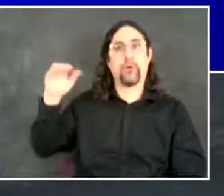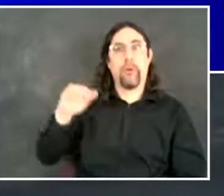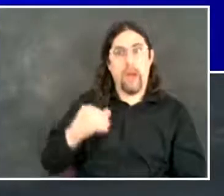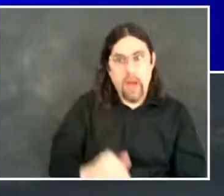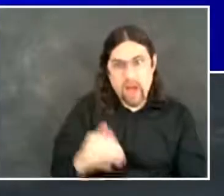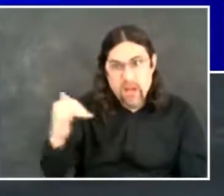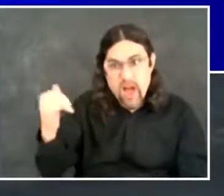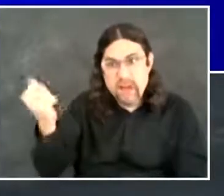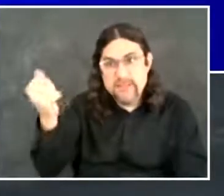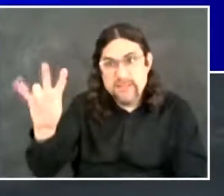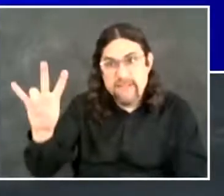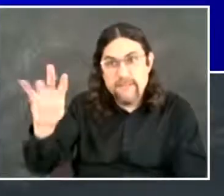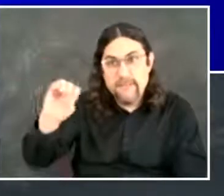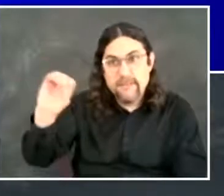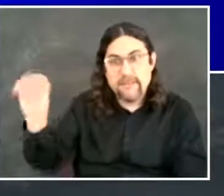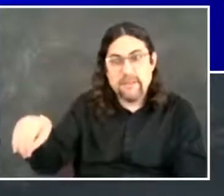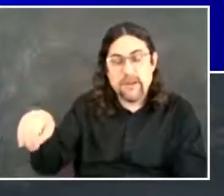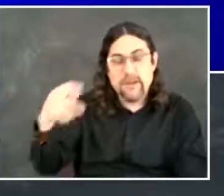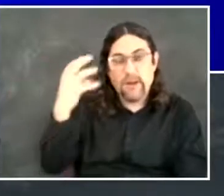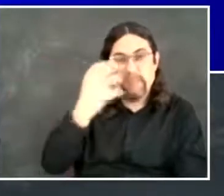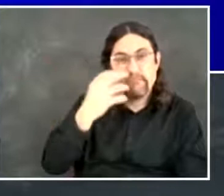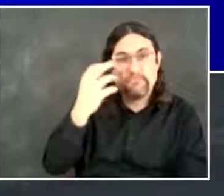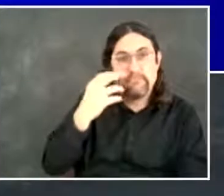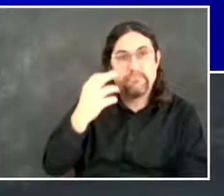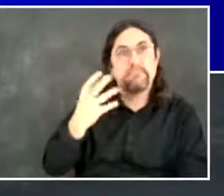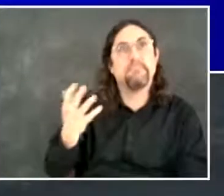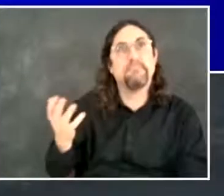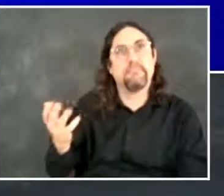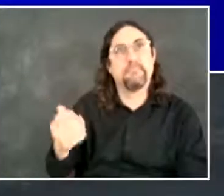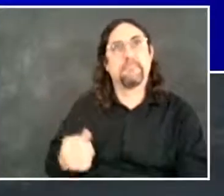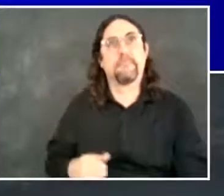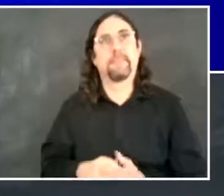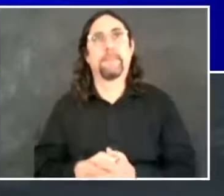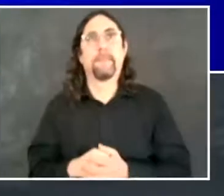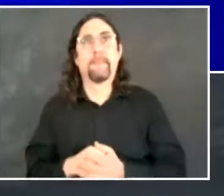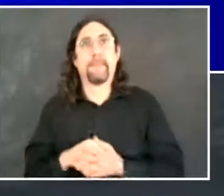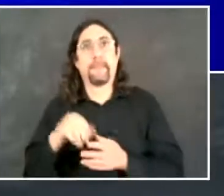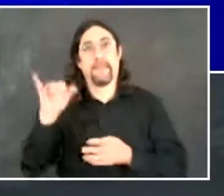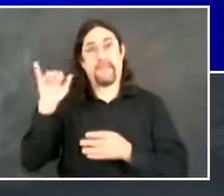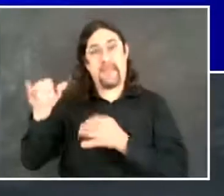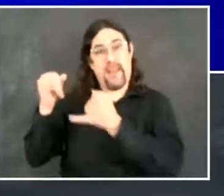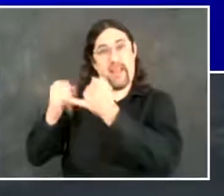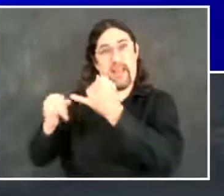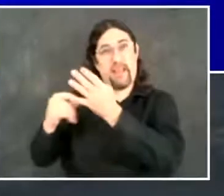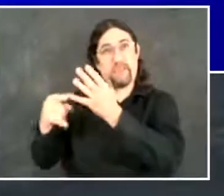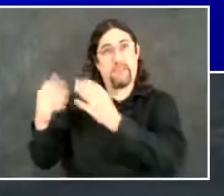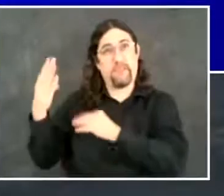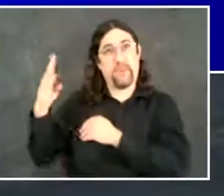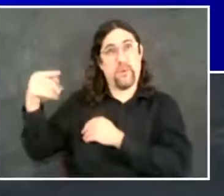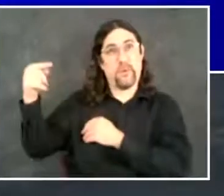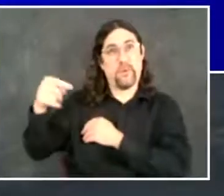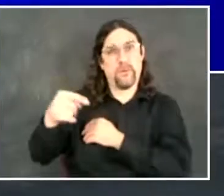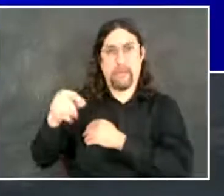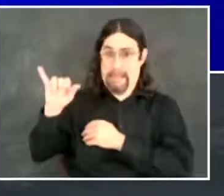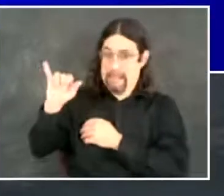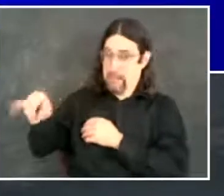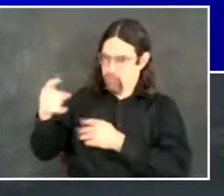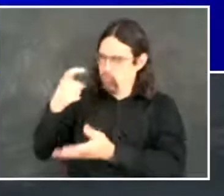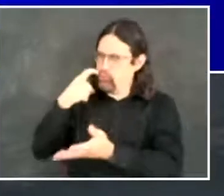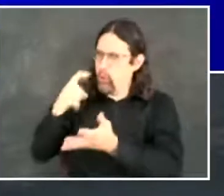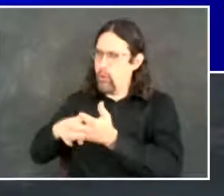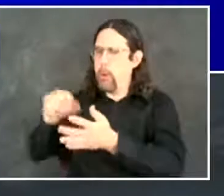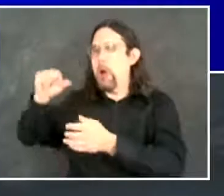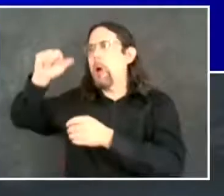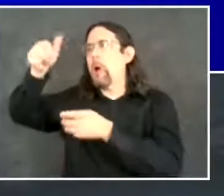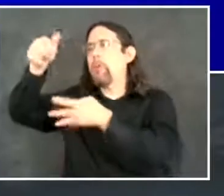So I want to note, it's every day based on the facts that day. It's been, as you can see, a much choppier pattern. So again, we should